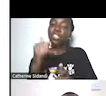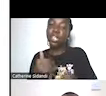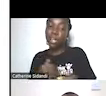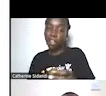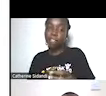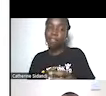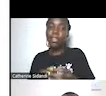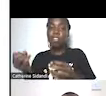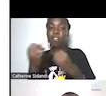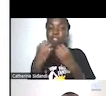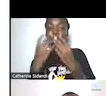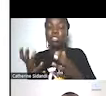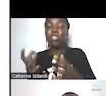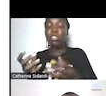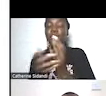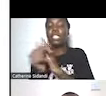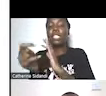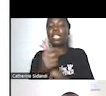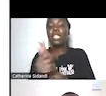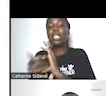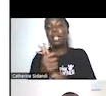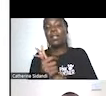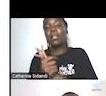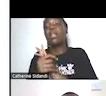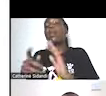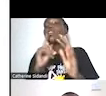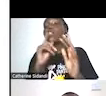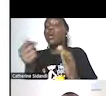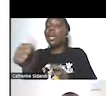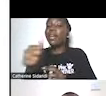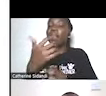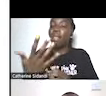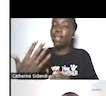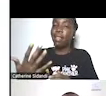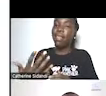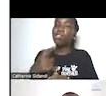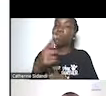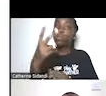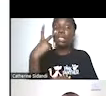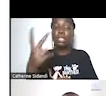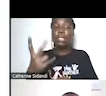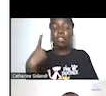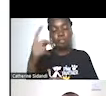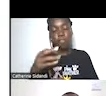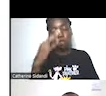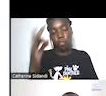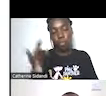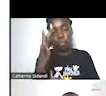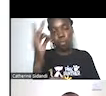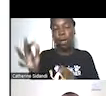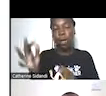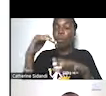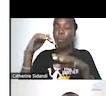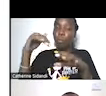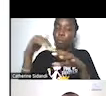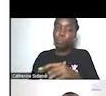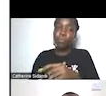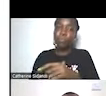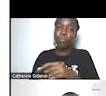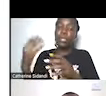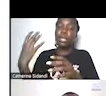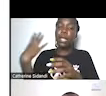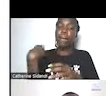influential skills that are required for leadership. Because whatever you can see for the future with your data, with the numbers, others will not be able to see it